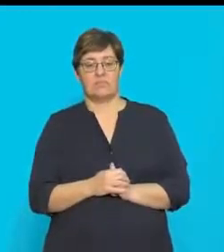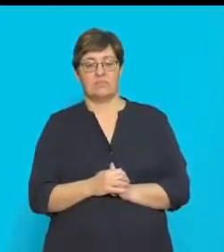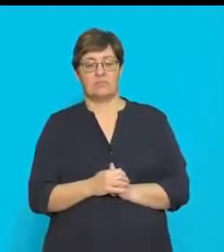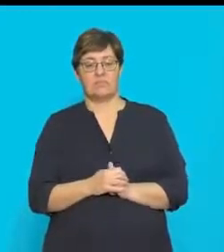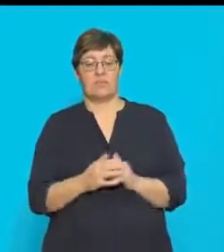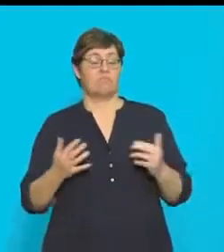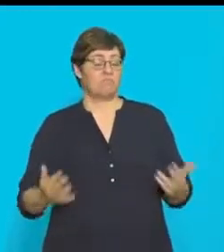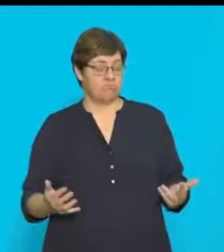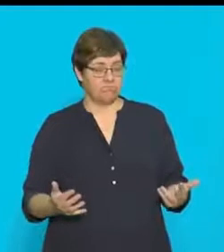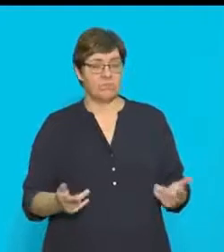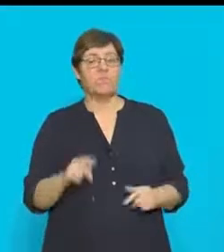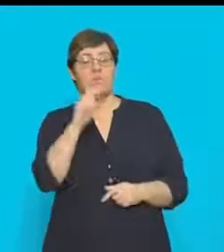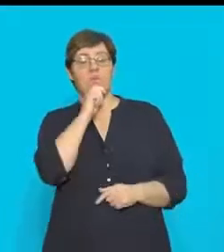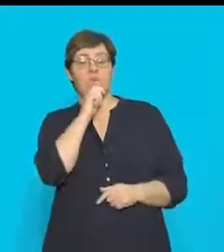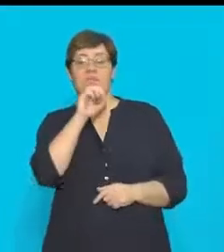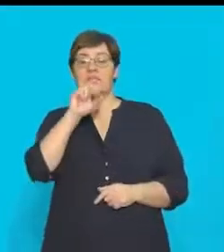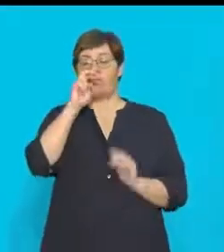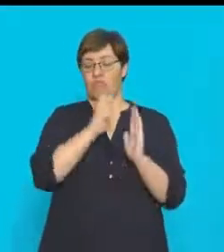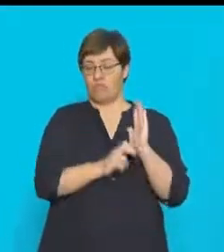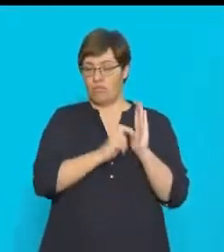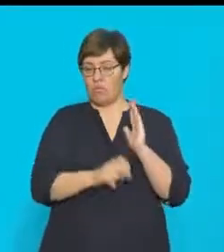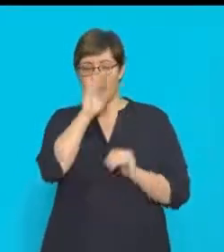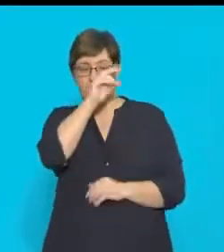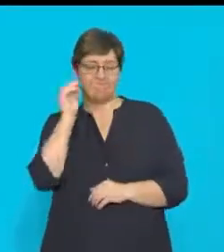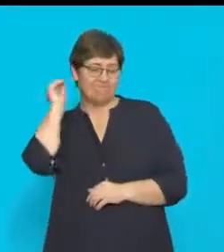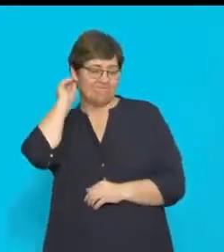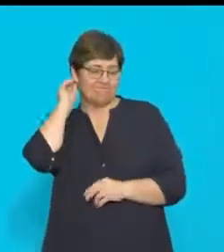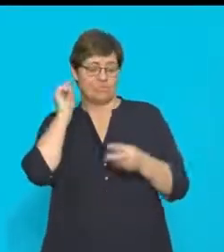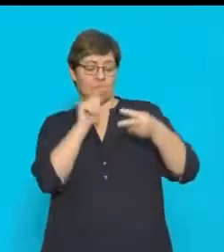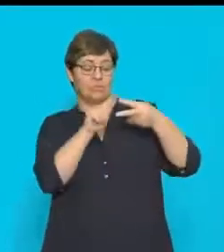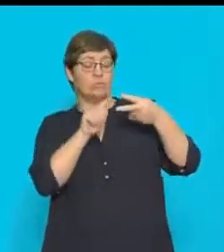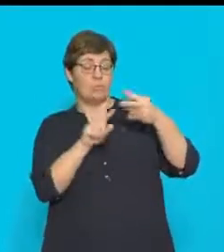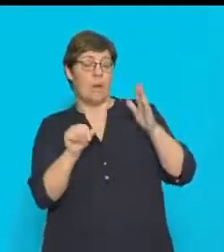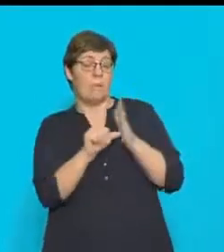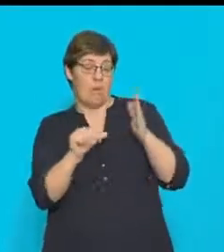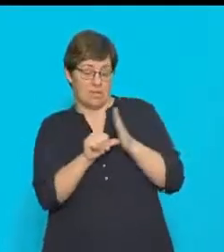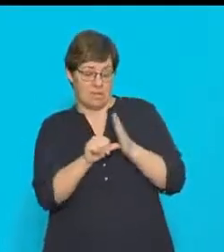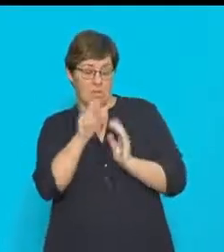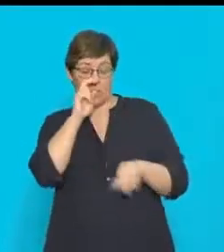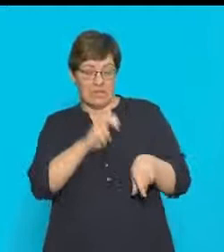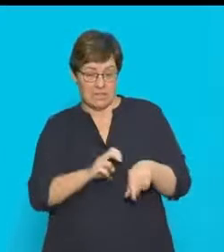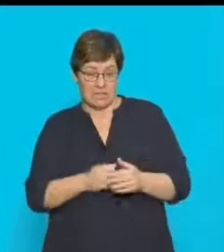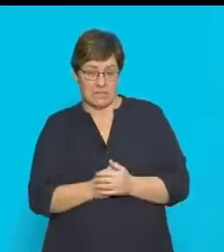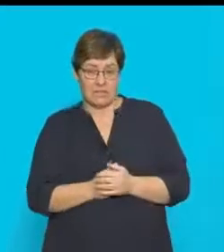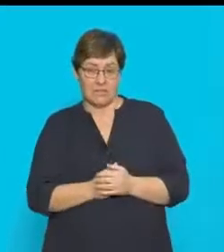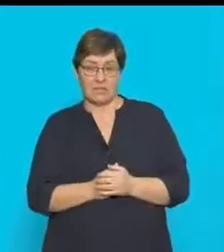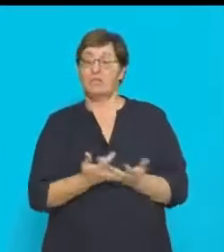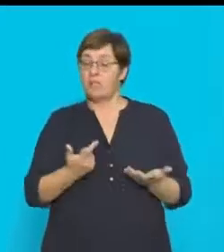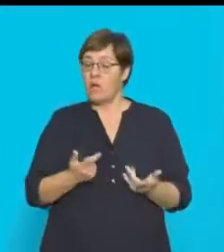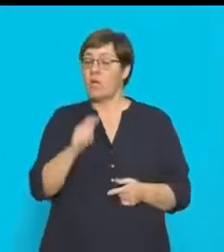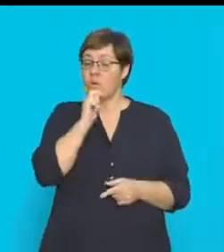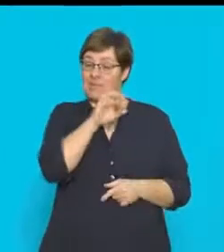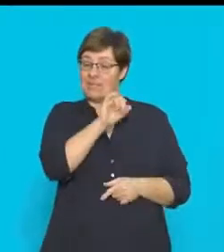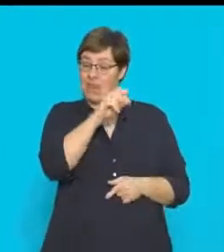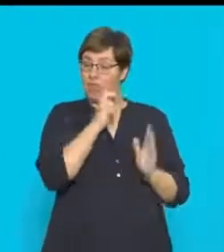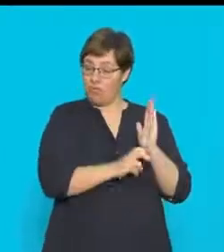Okay, so when we're using the sine rule, we need to think about two very important things that we need. In order to use the sine rule,